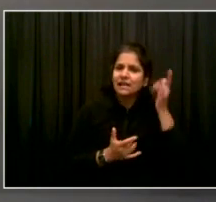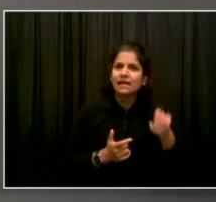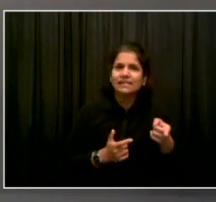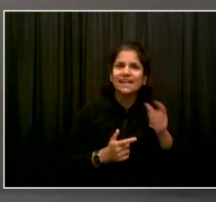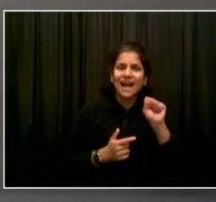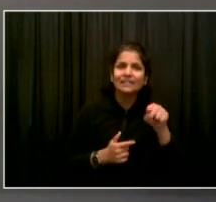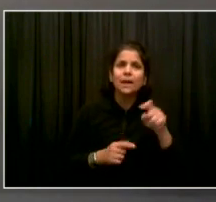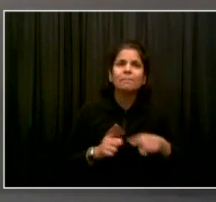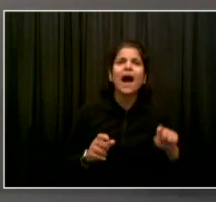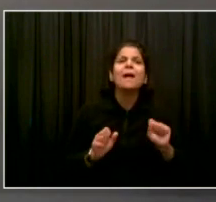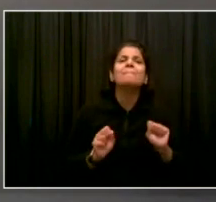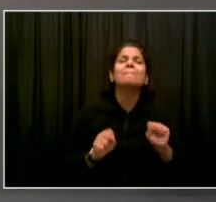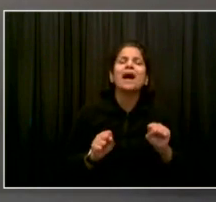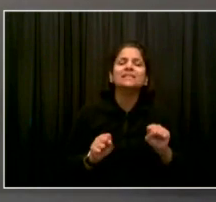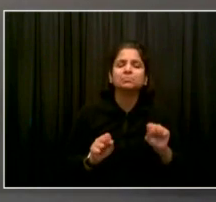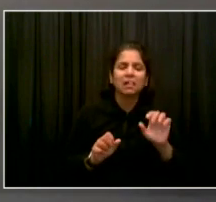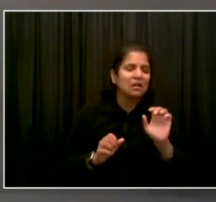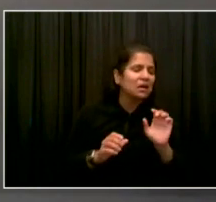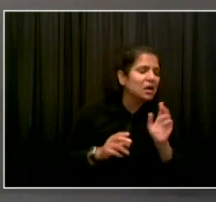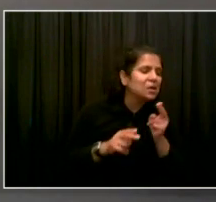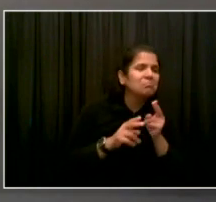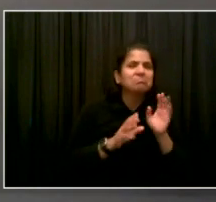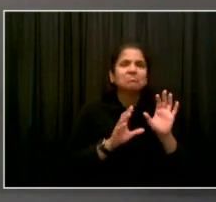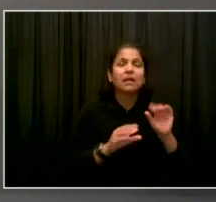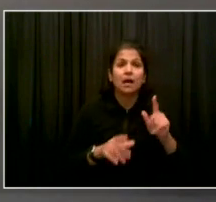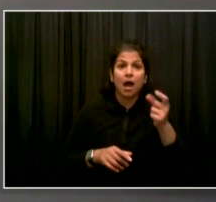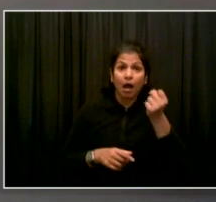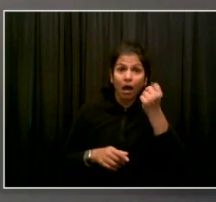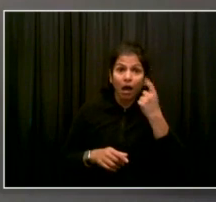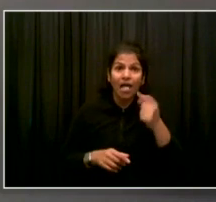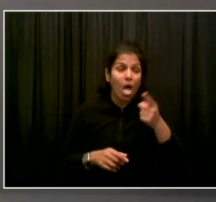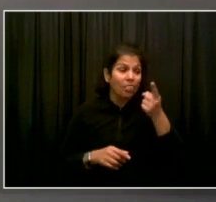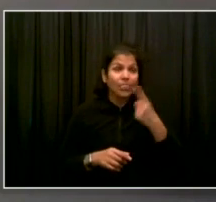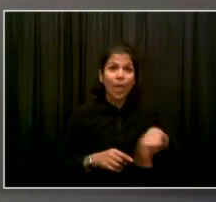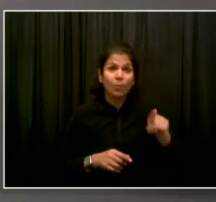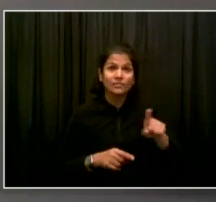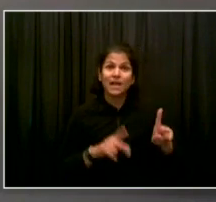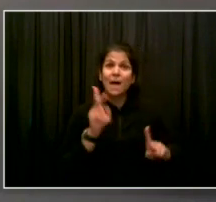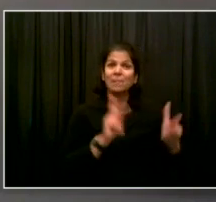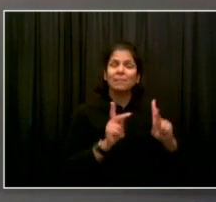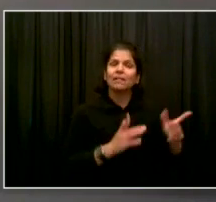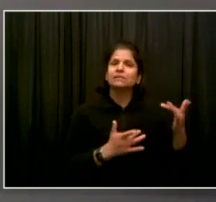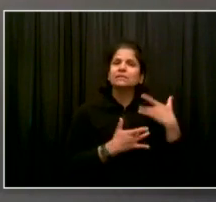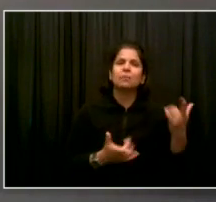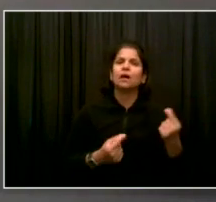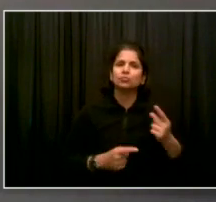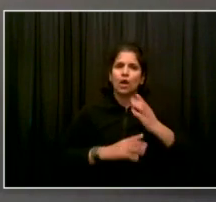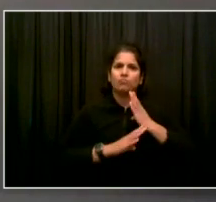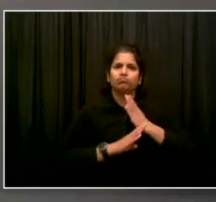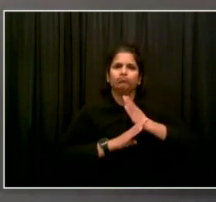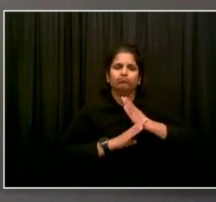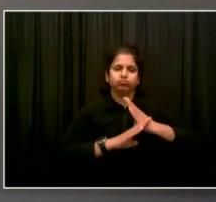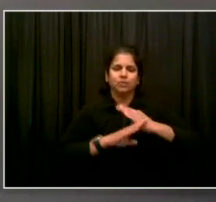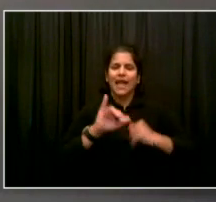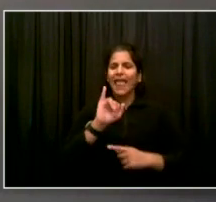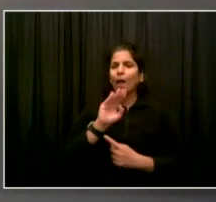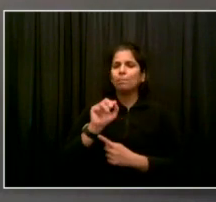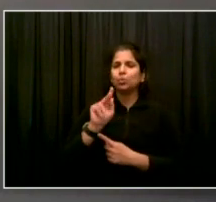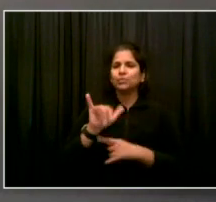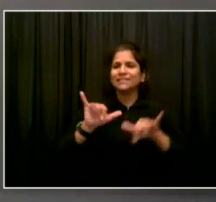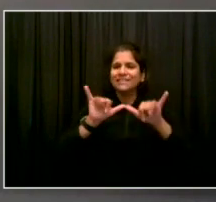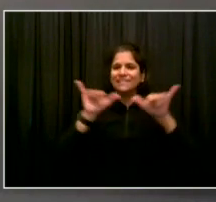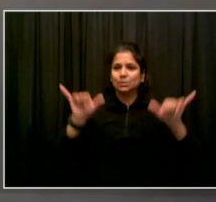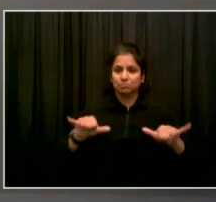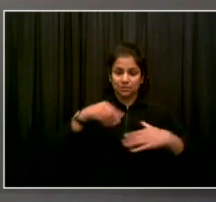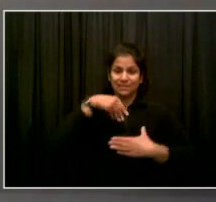underlying immunodeficiency, which means that they do not develop the same level of antibodies